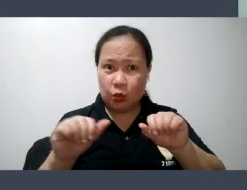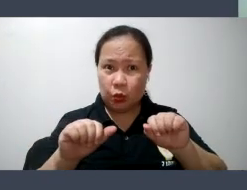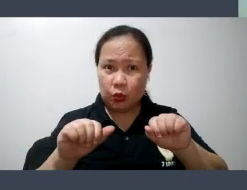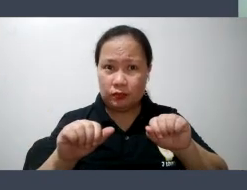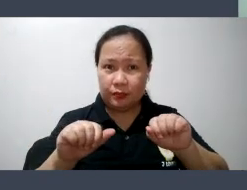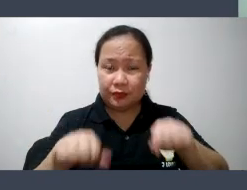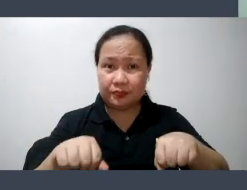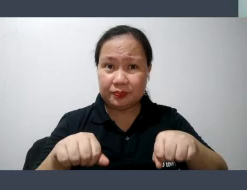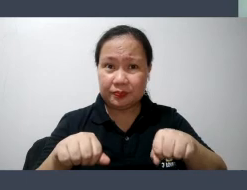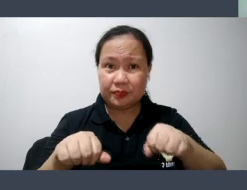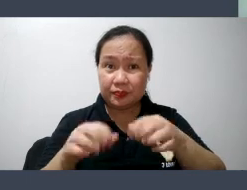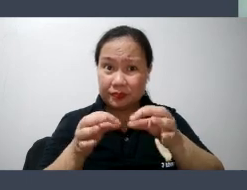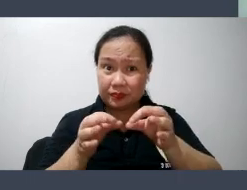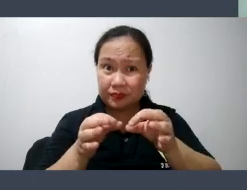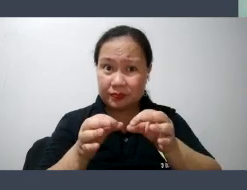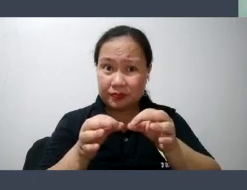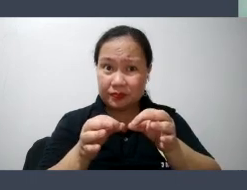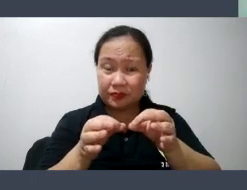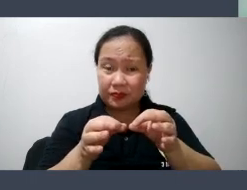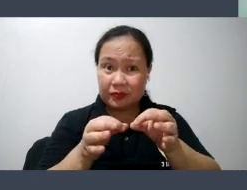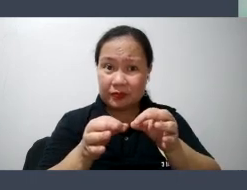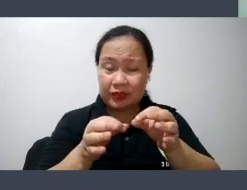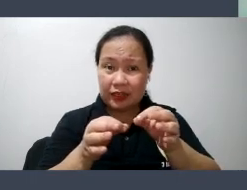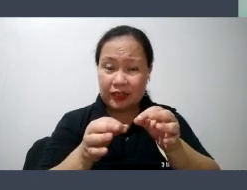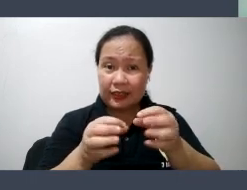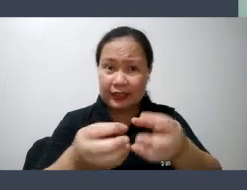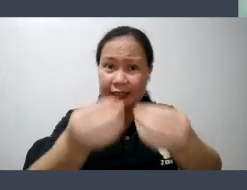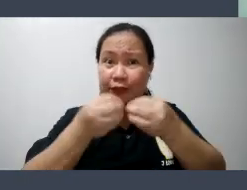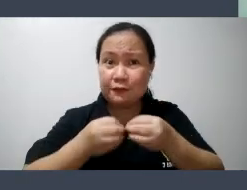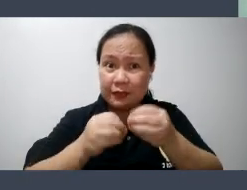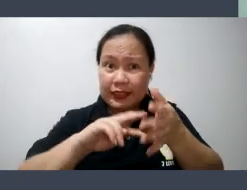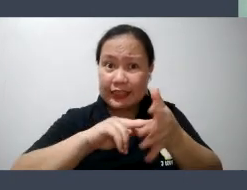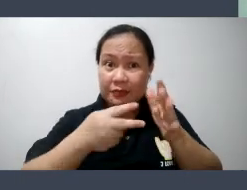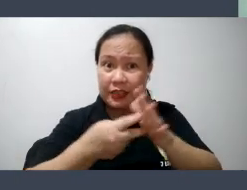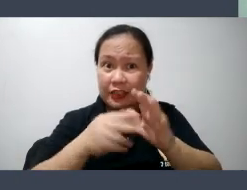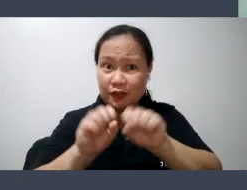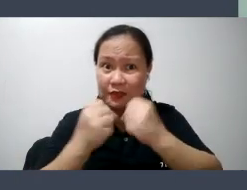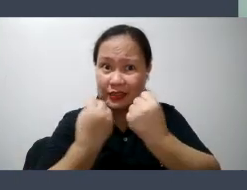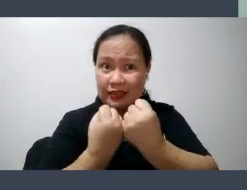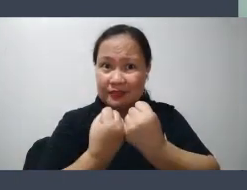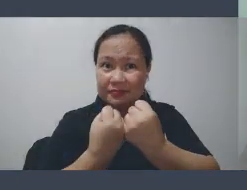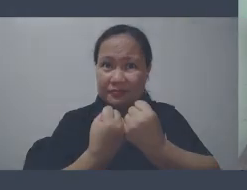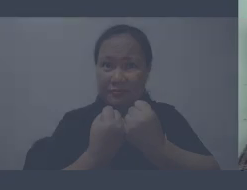who can define a set?